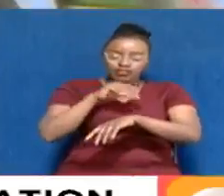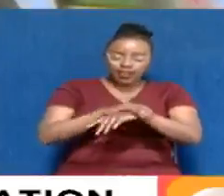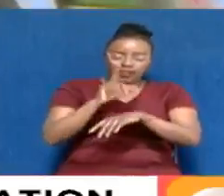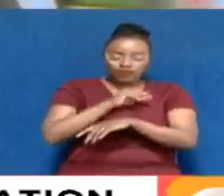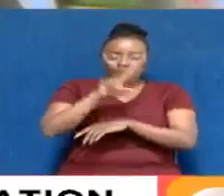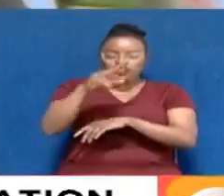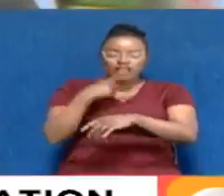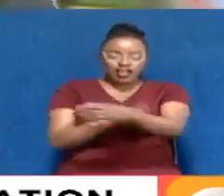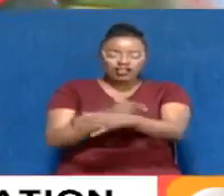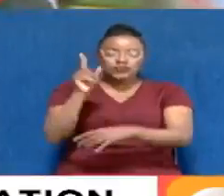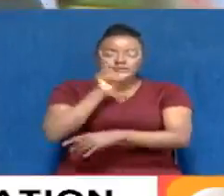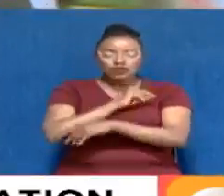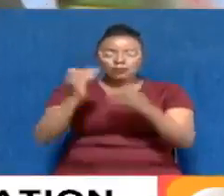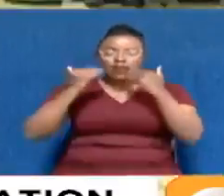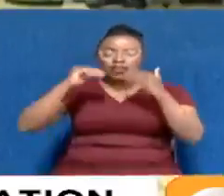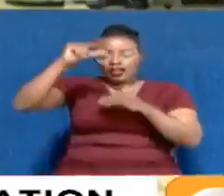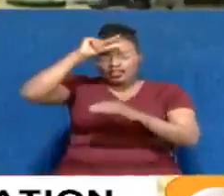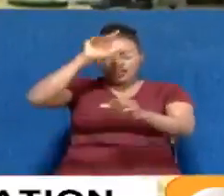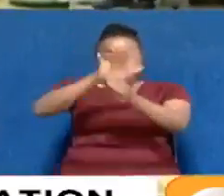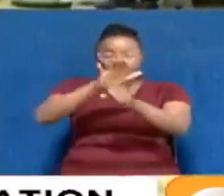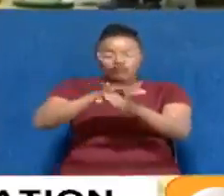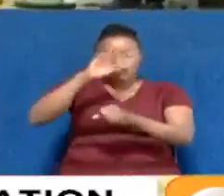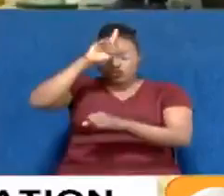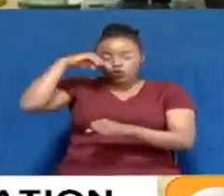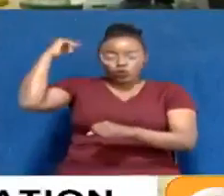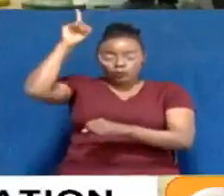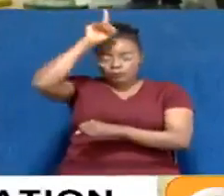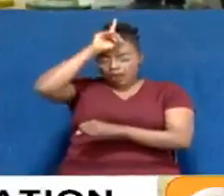second, nashukuru serikali sana. The Dubai